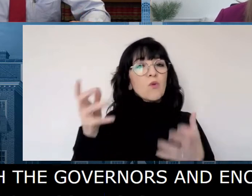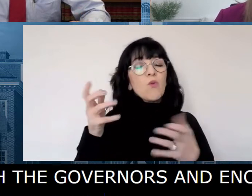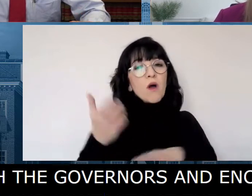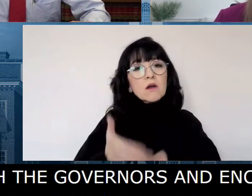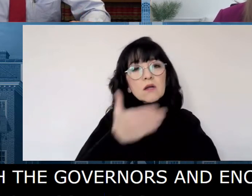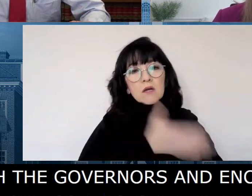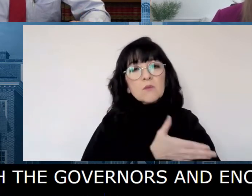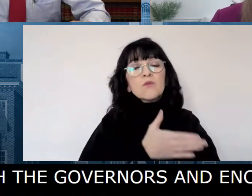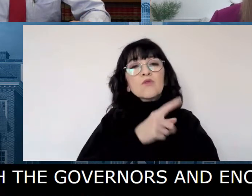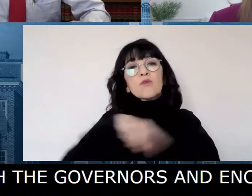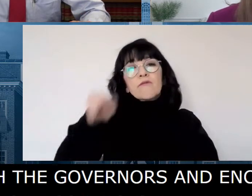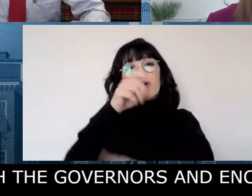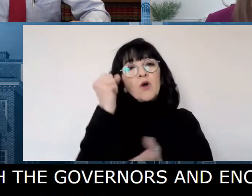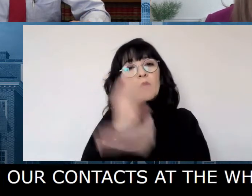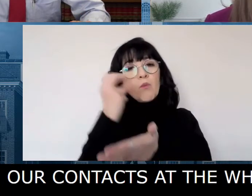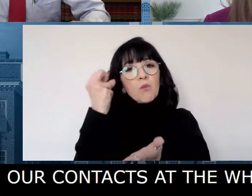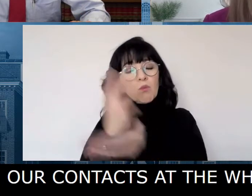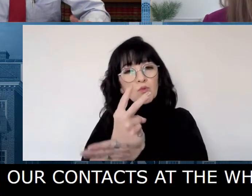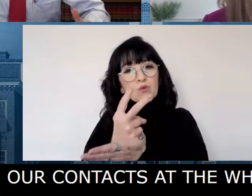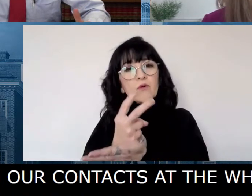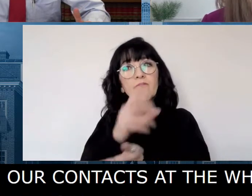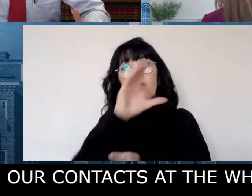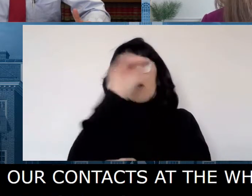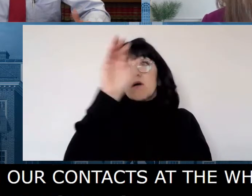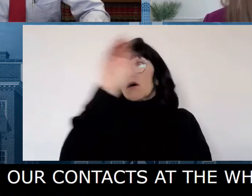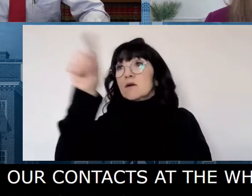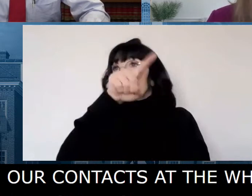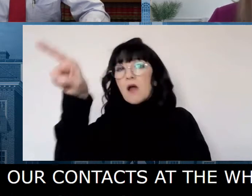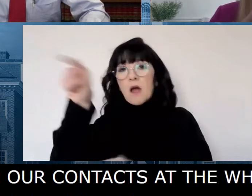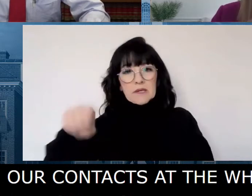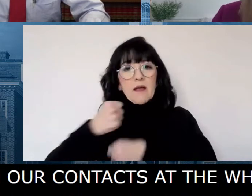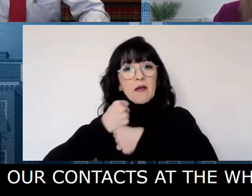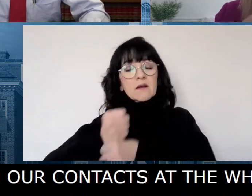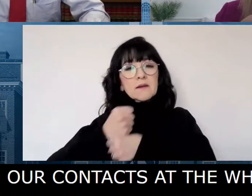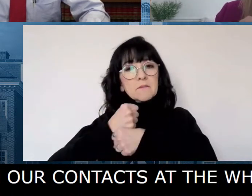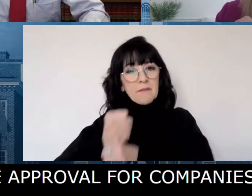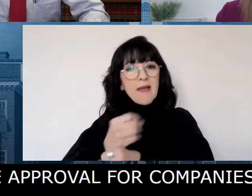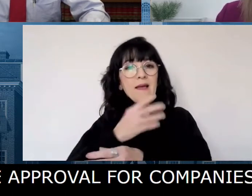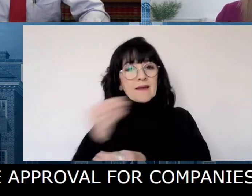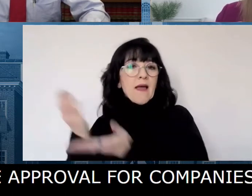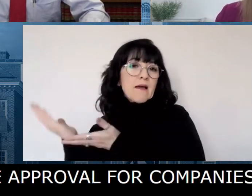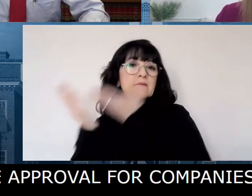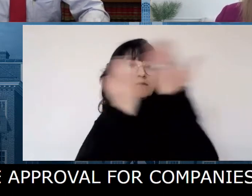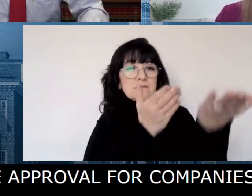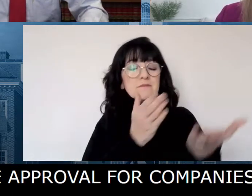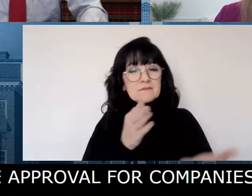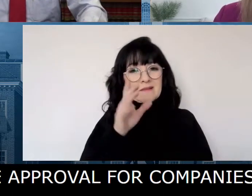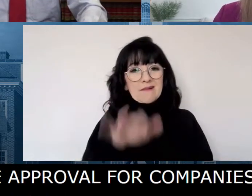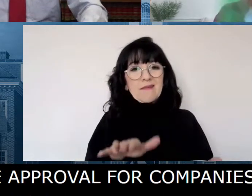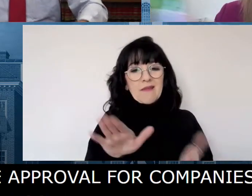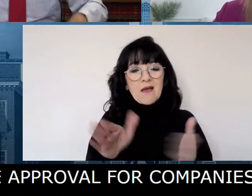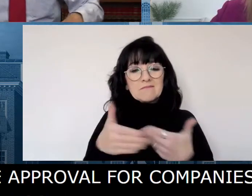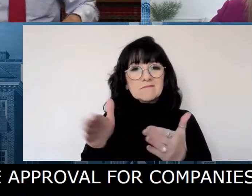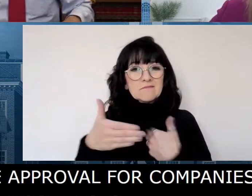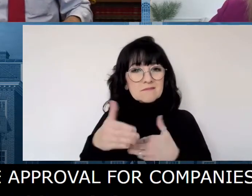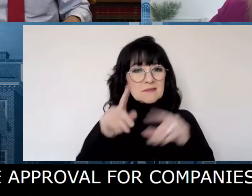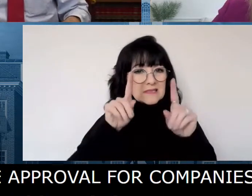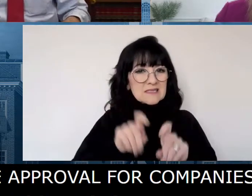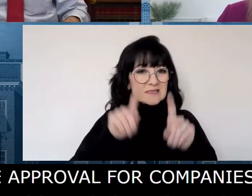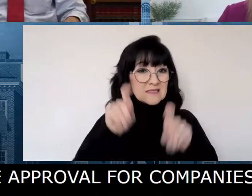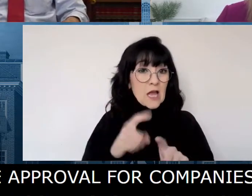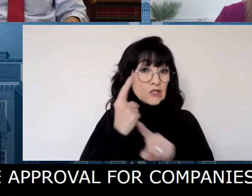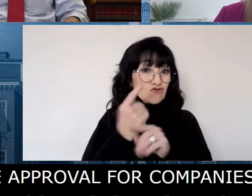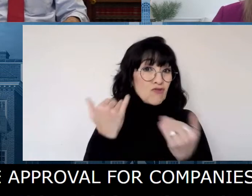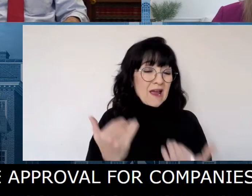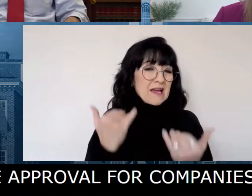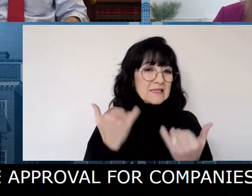to manufacture and deliver those tests. Right now, it's a limited number, and therefore they have limited capacity.